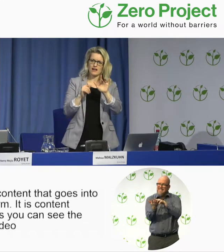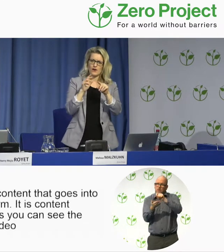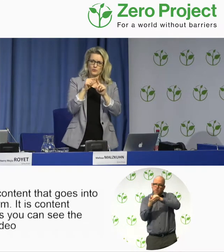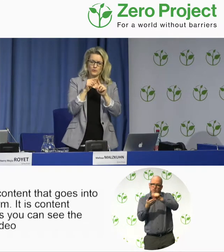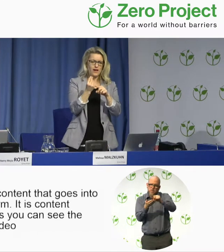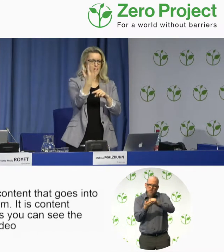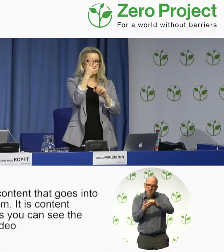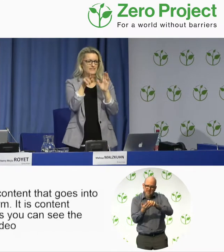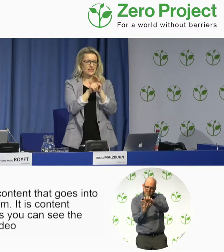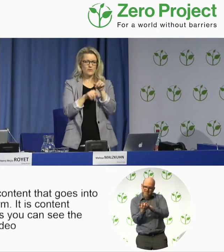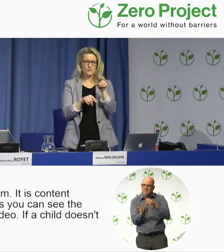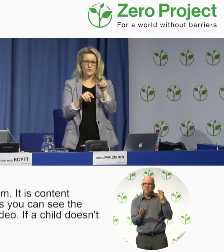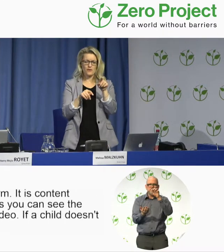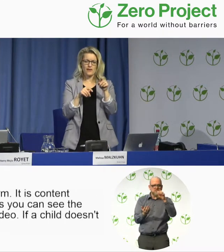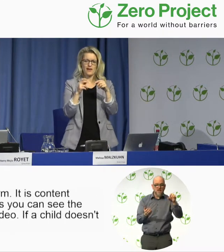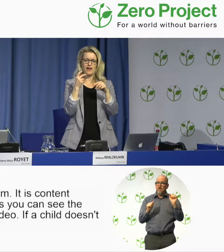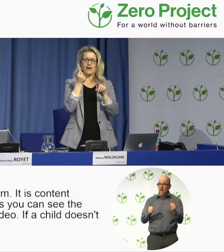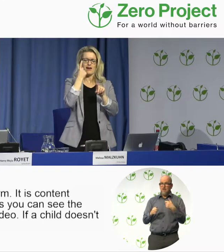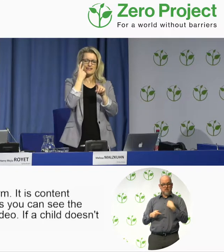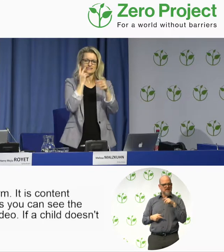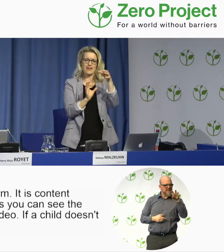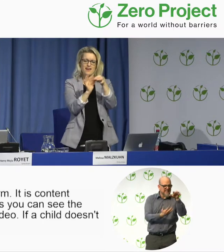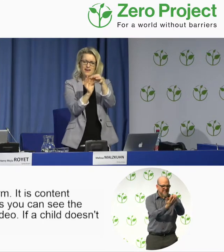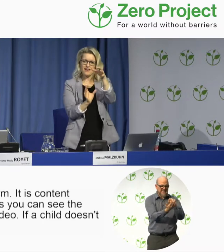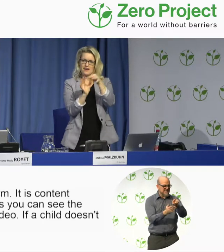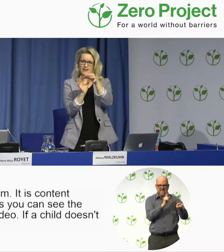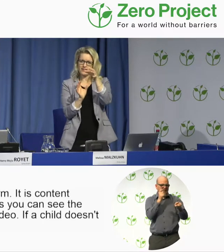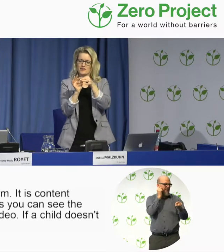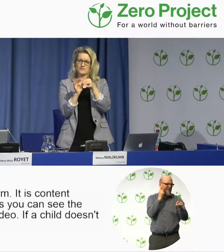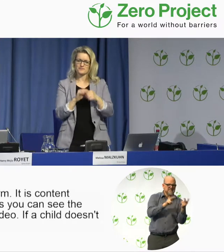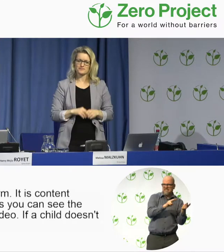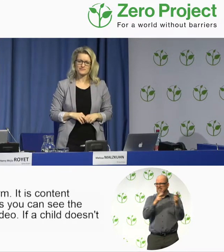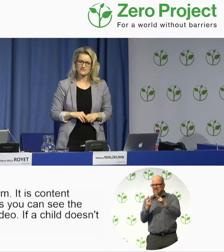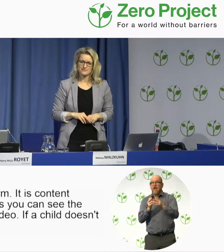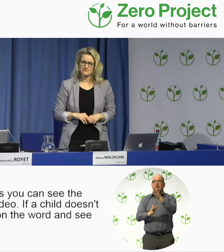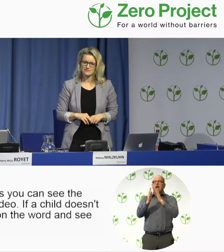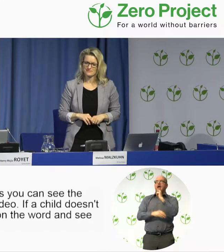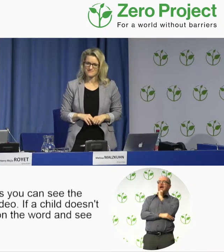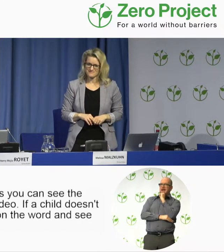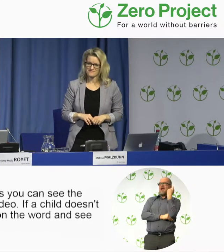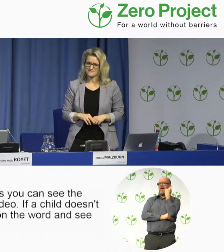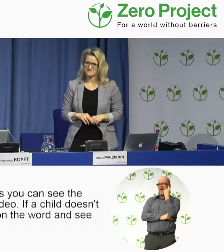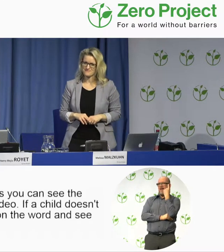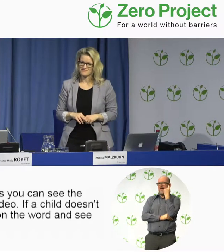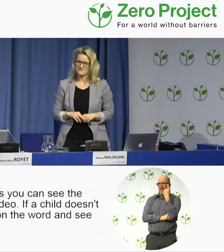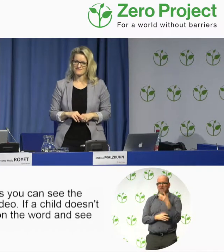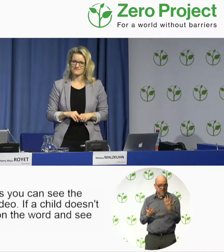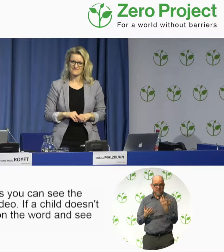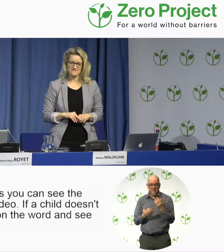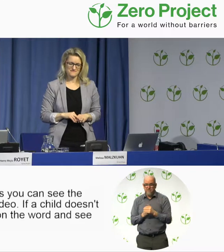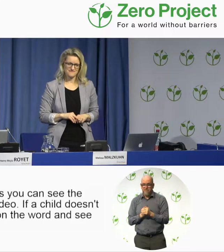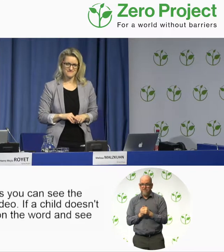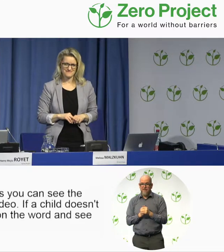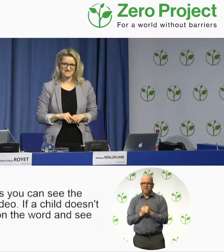If a child doesn't understand one of the words in the text component, they can click on the word and then see an inset video with the word being